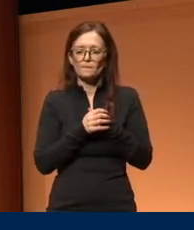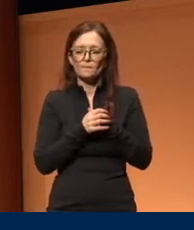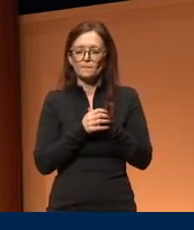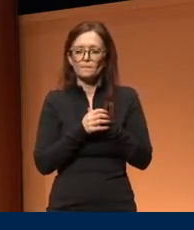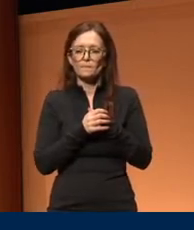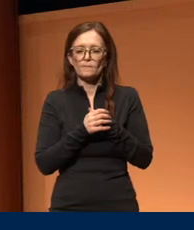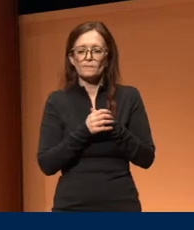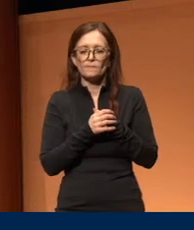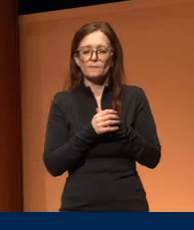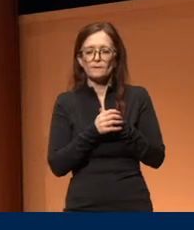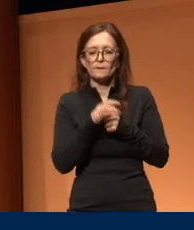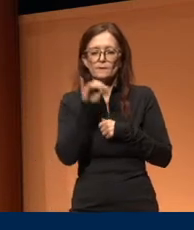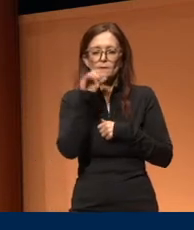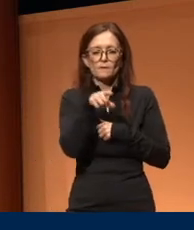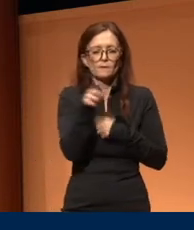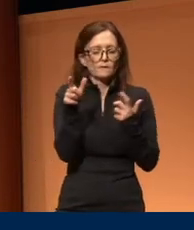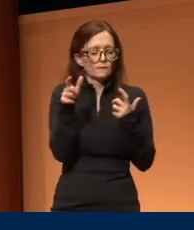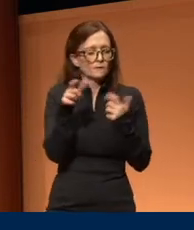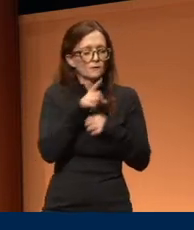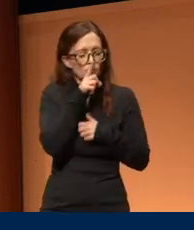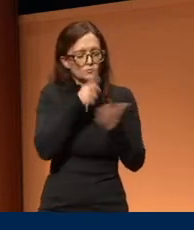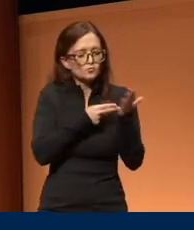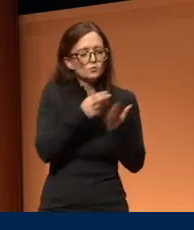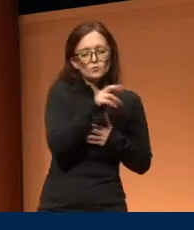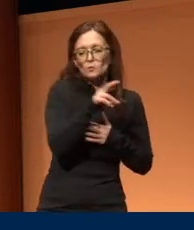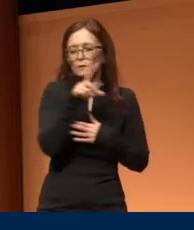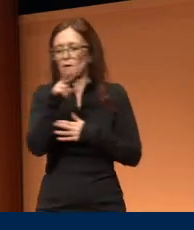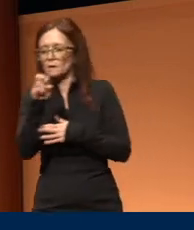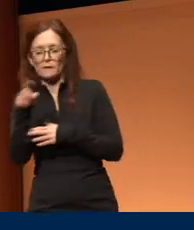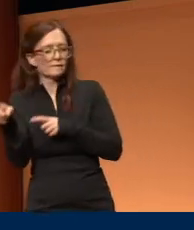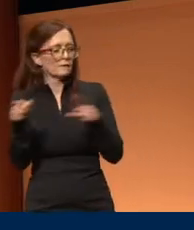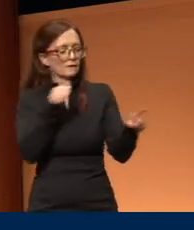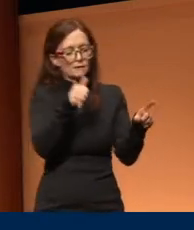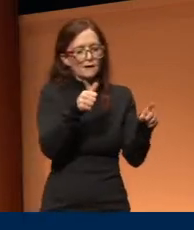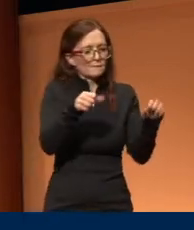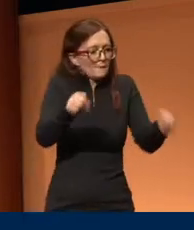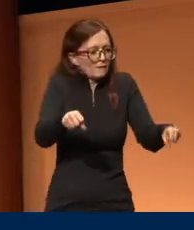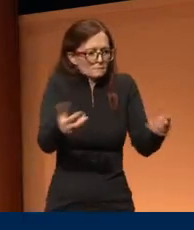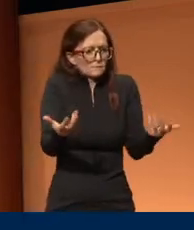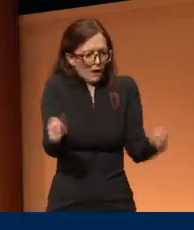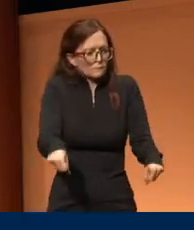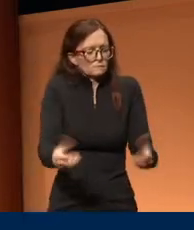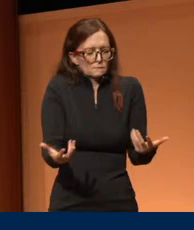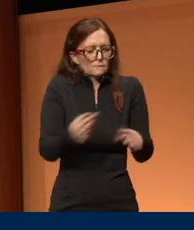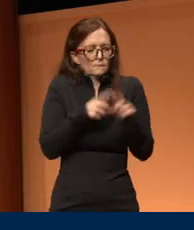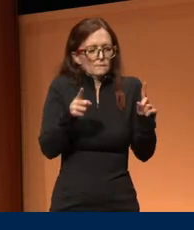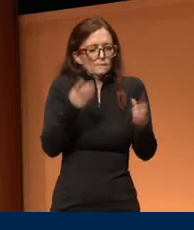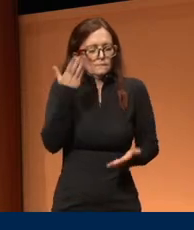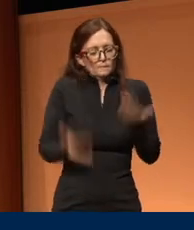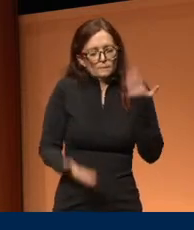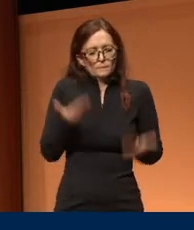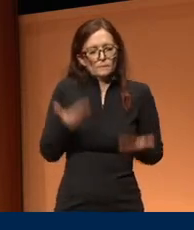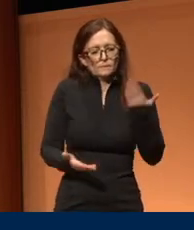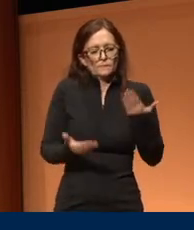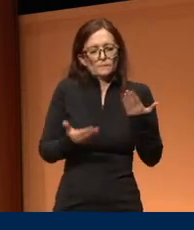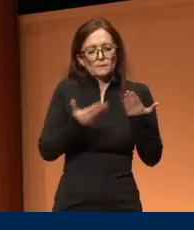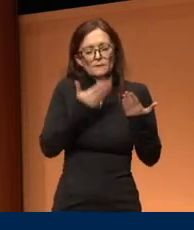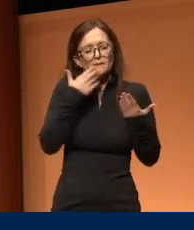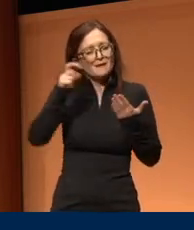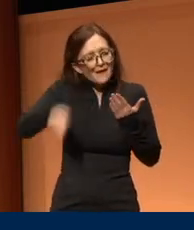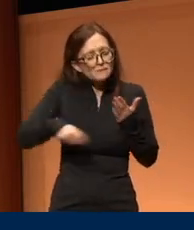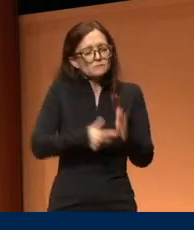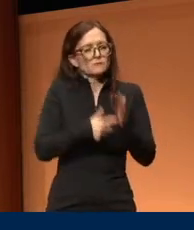A politics that makes room for love is not only possible, I found out, but probably necessary for people to